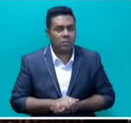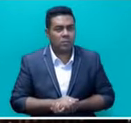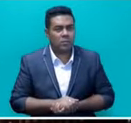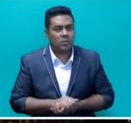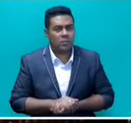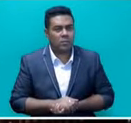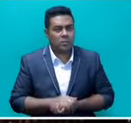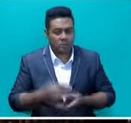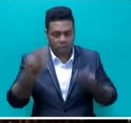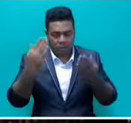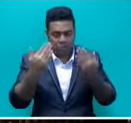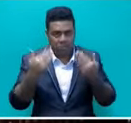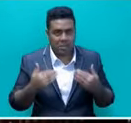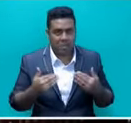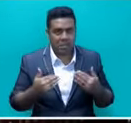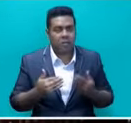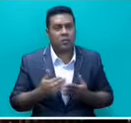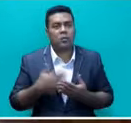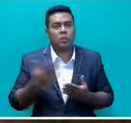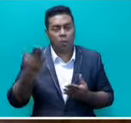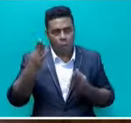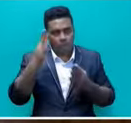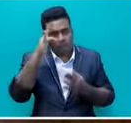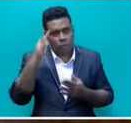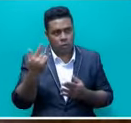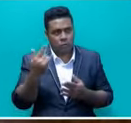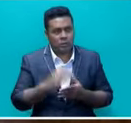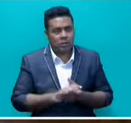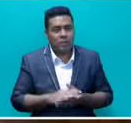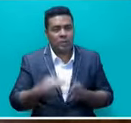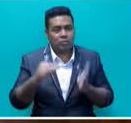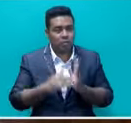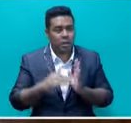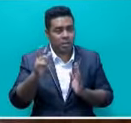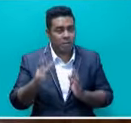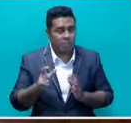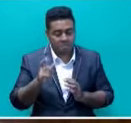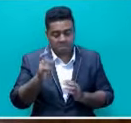To speak to your motion. Thank you, Speaker. Chairman.